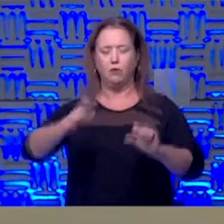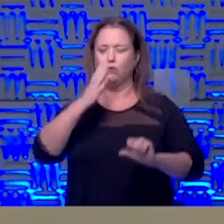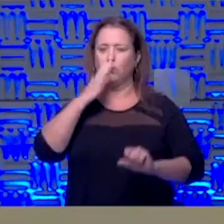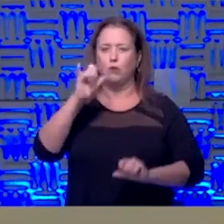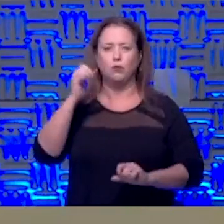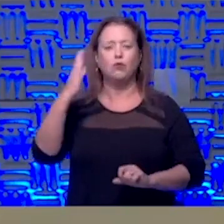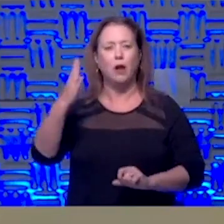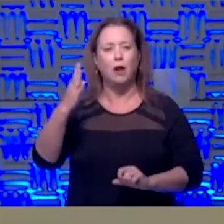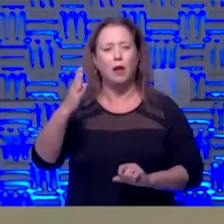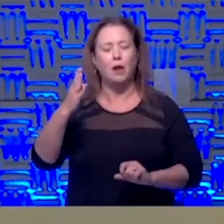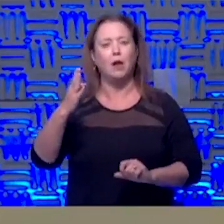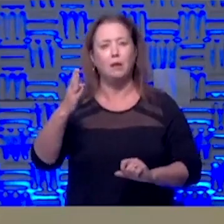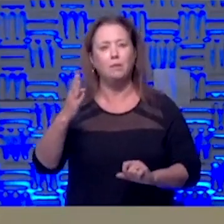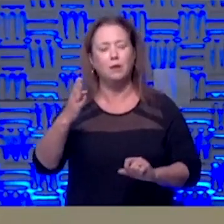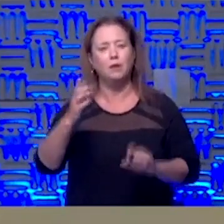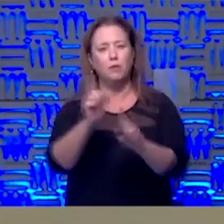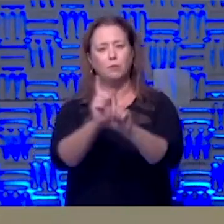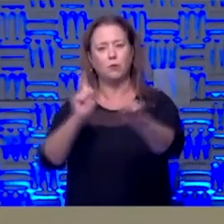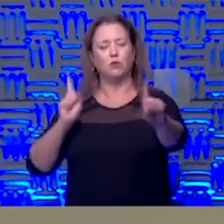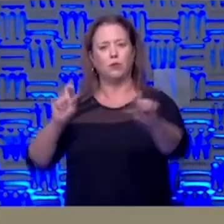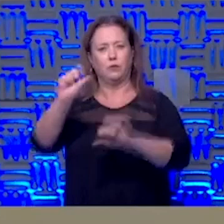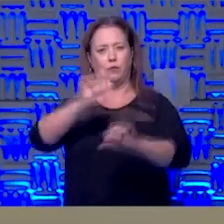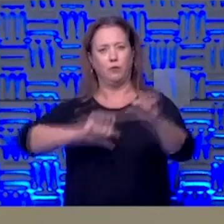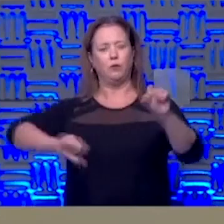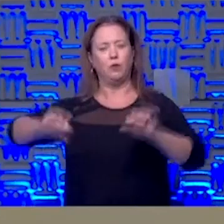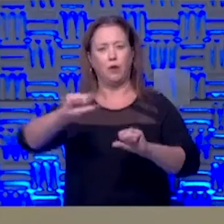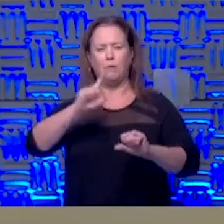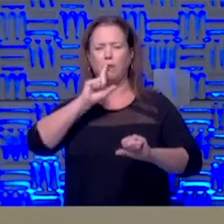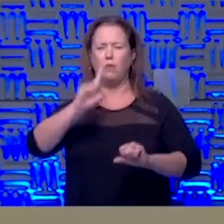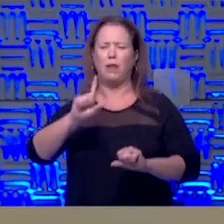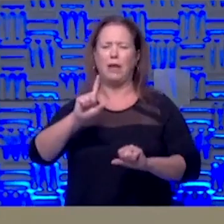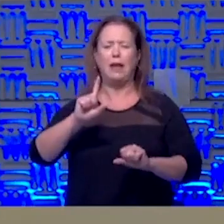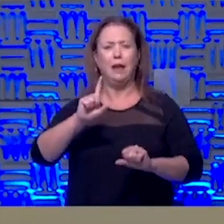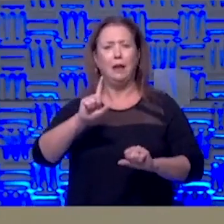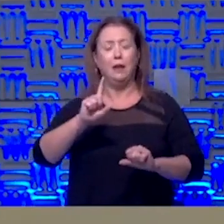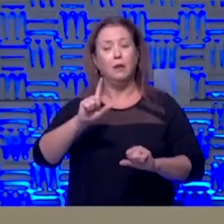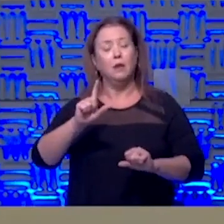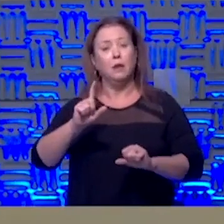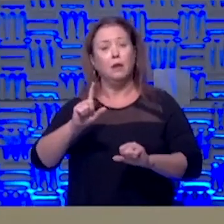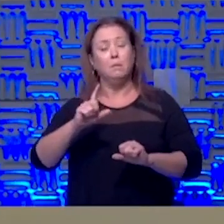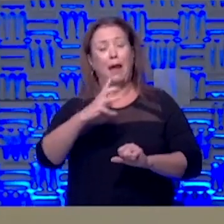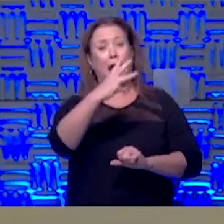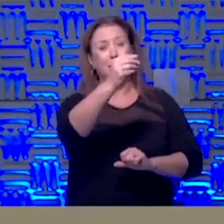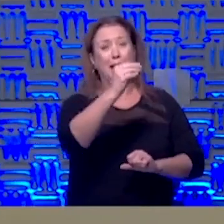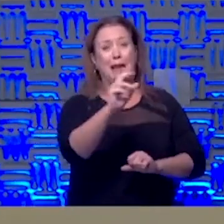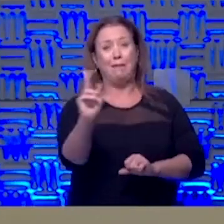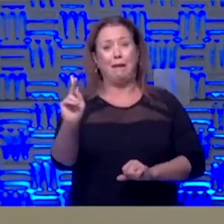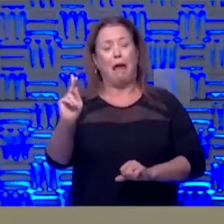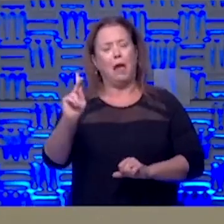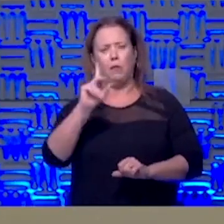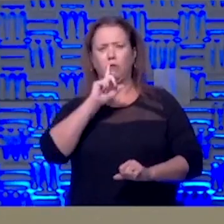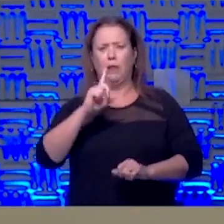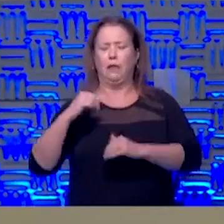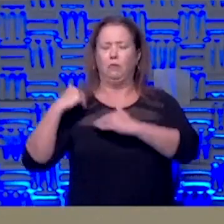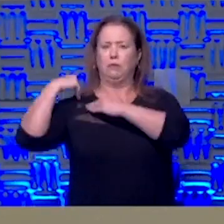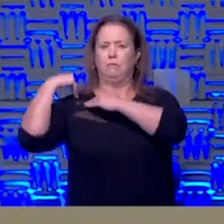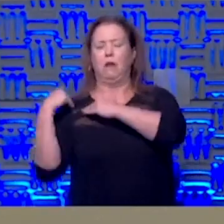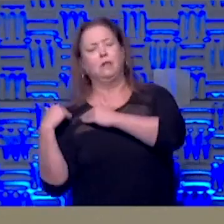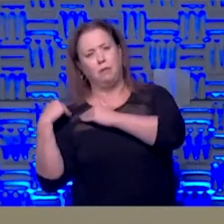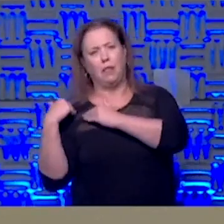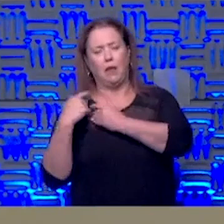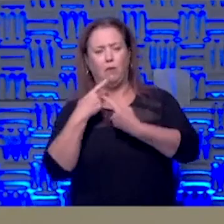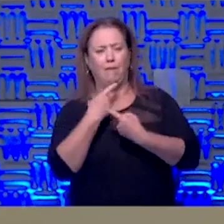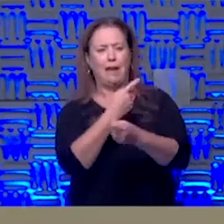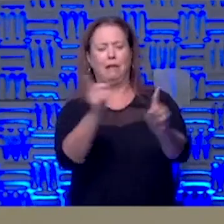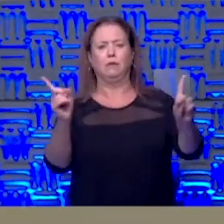job. And really being responsible outside of the K. I mean, to me, and we've told guys, is